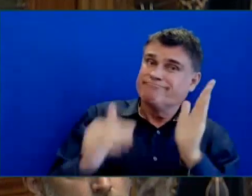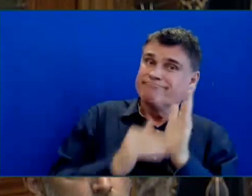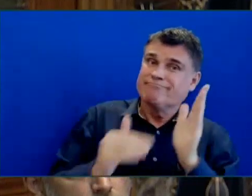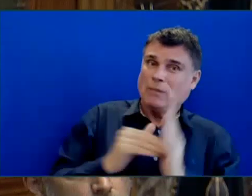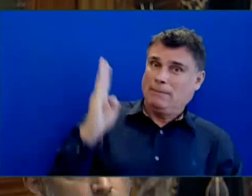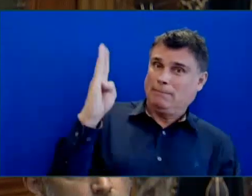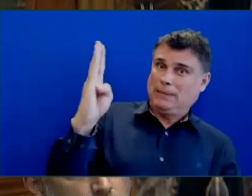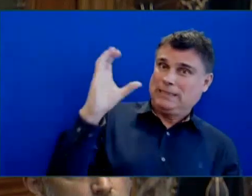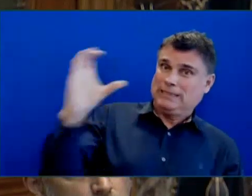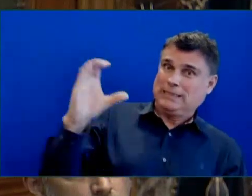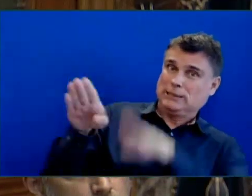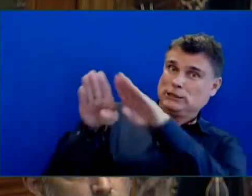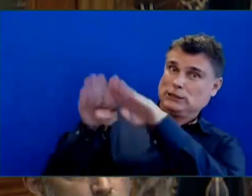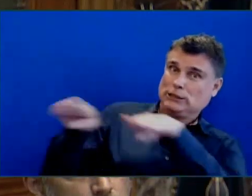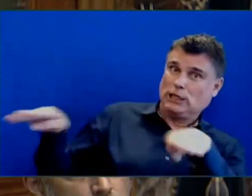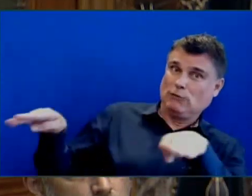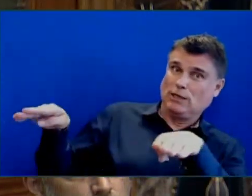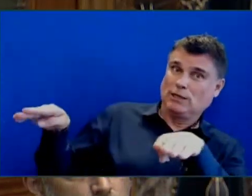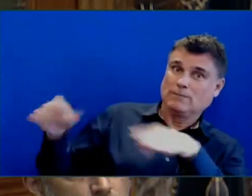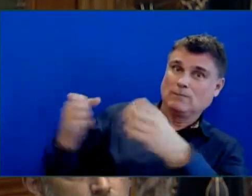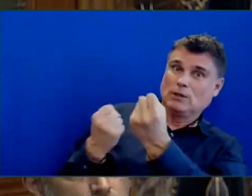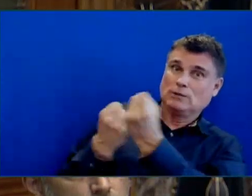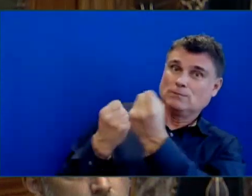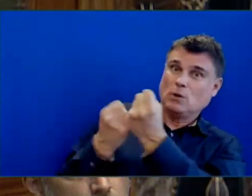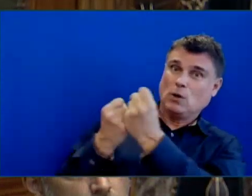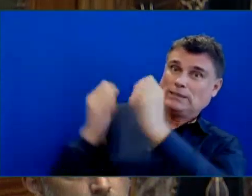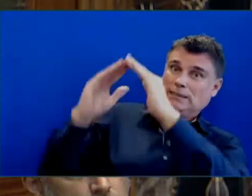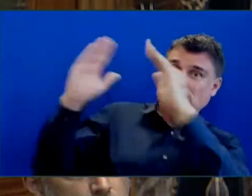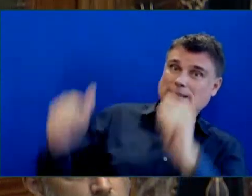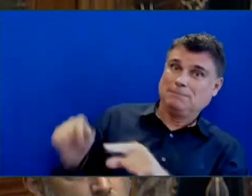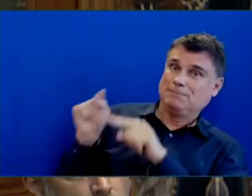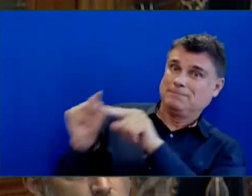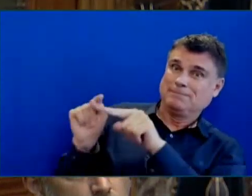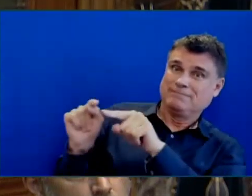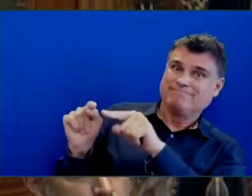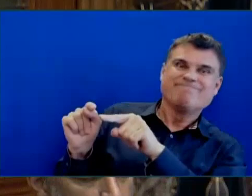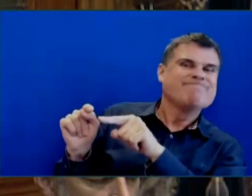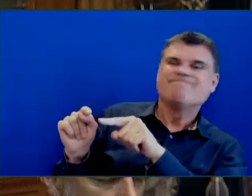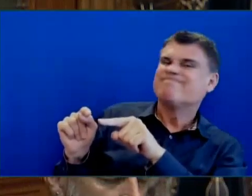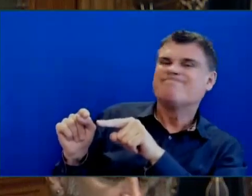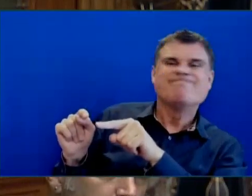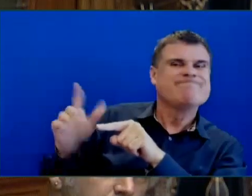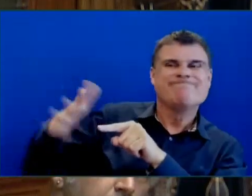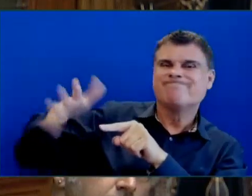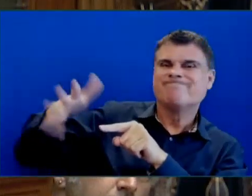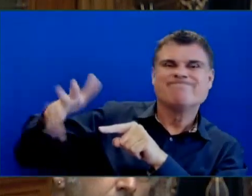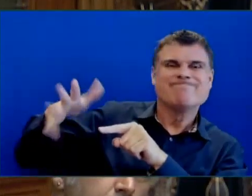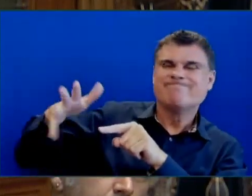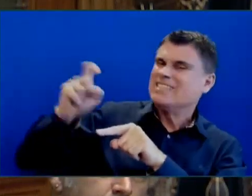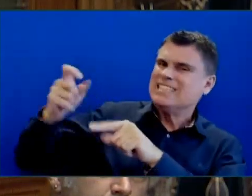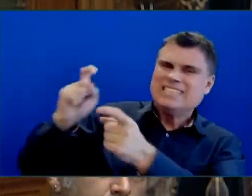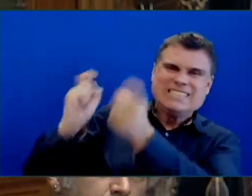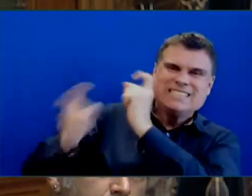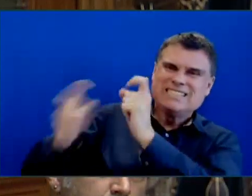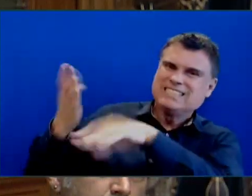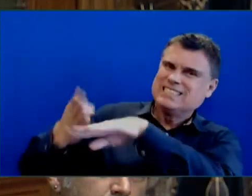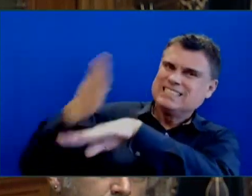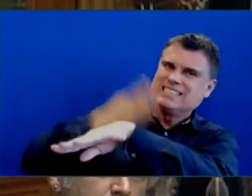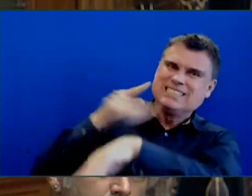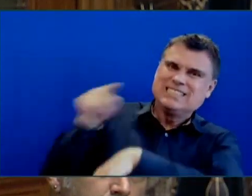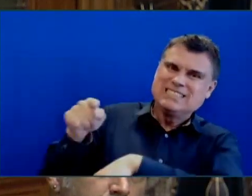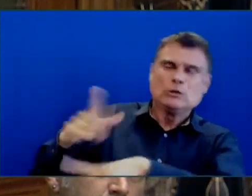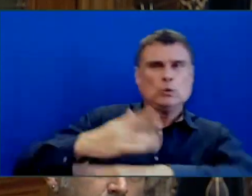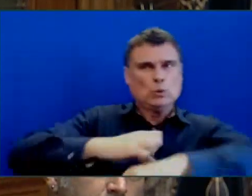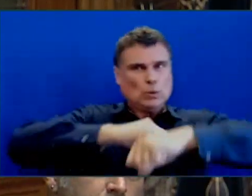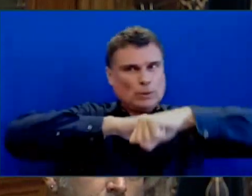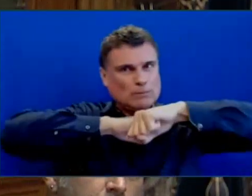doesn't matter what government's there. The protection is of the system and not of the children in that